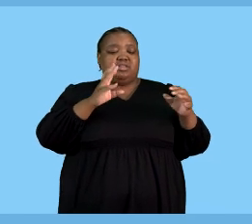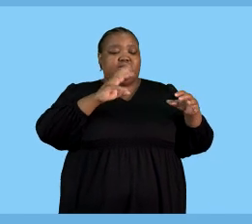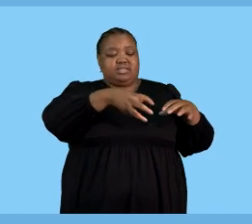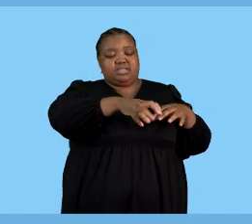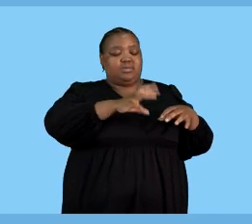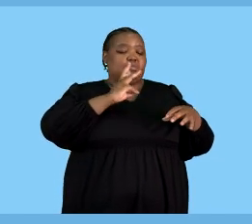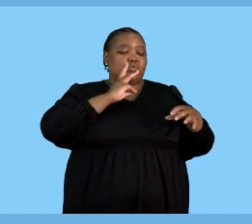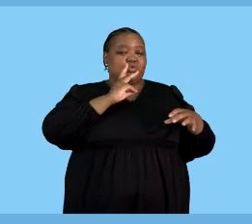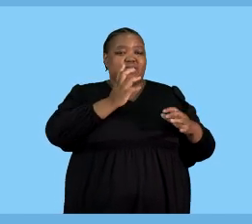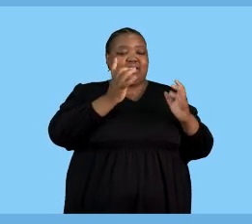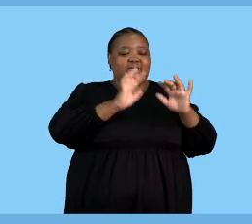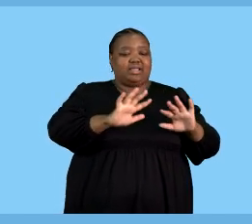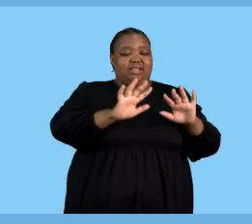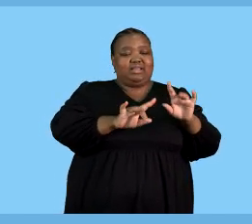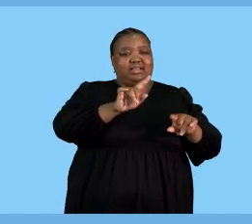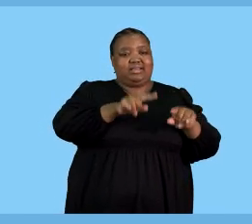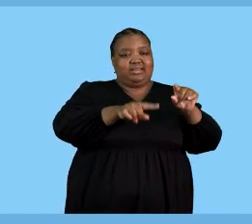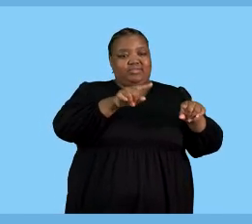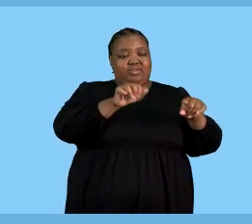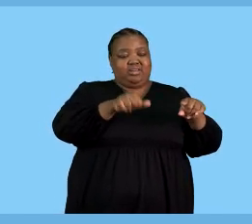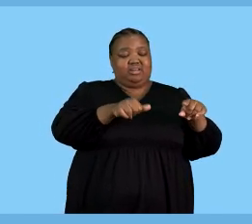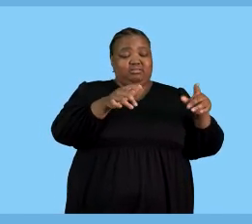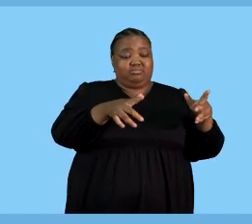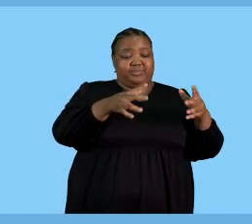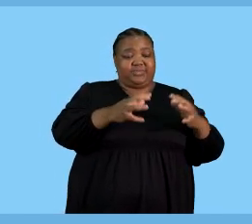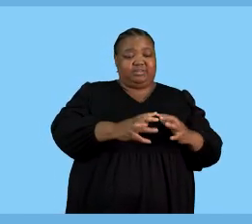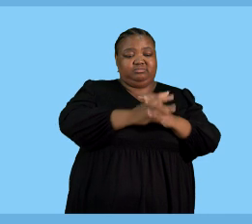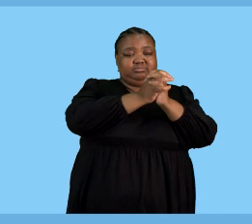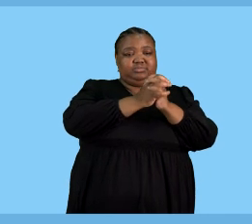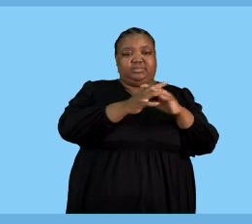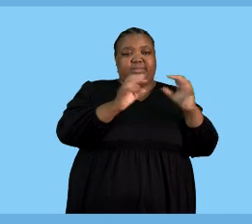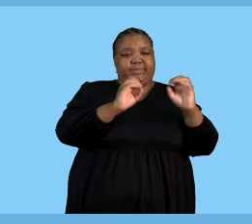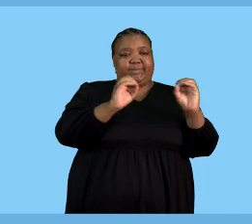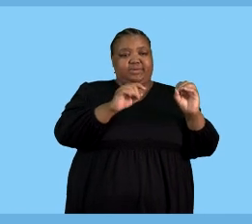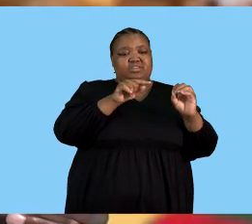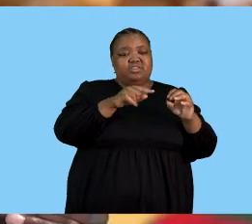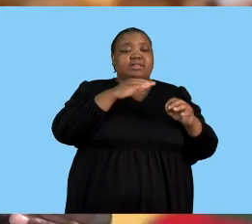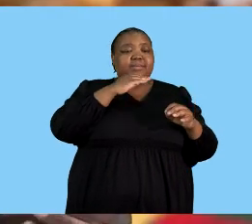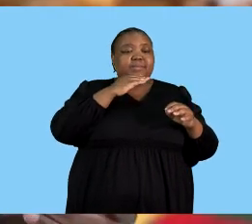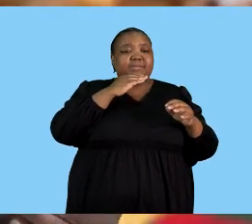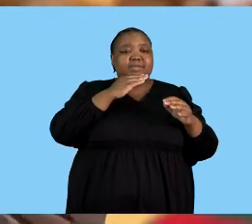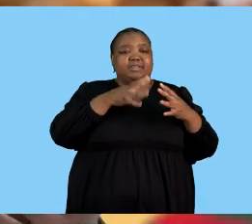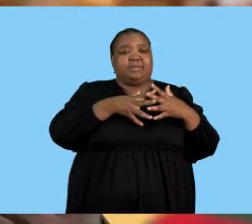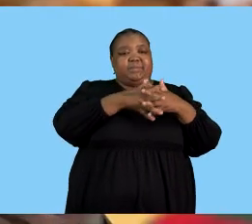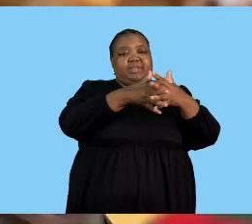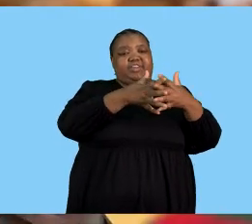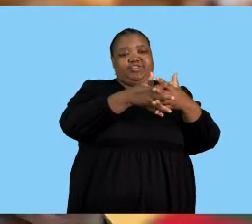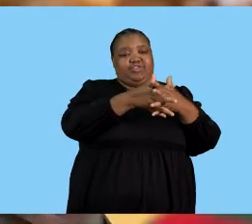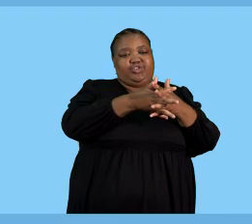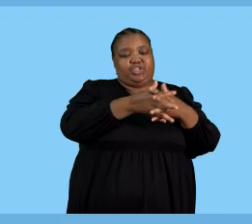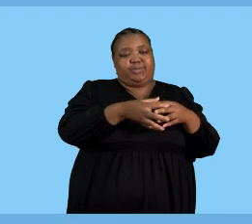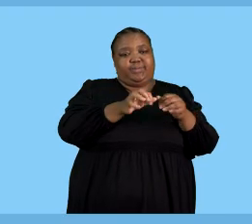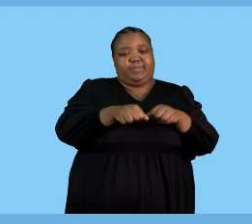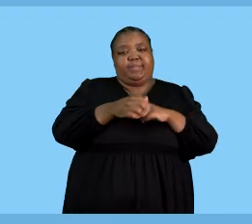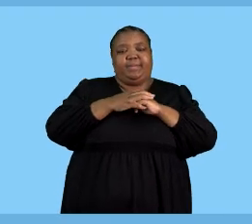and the yellow, sorry. And none of those are chemically bonded. So now that becomes a mixture. So this